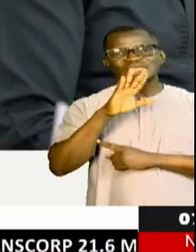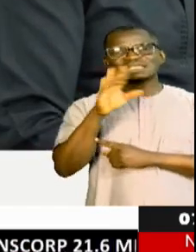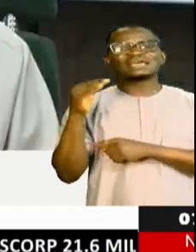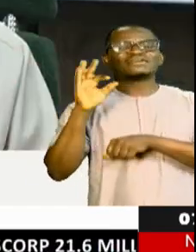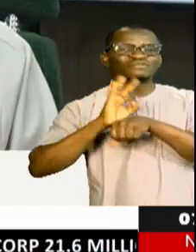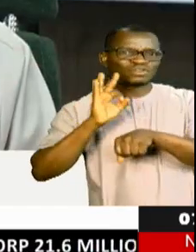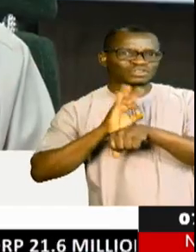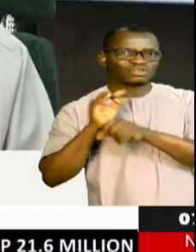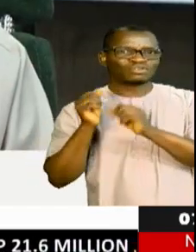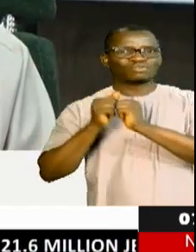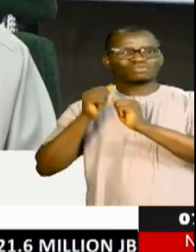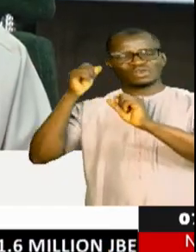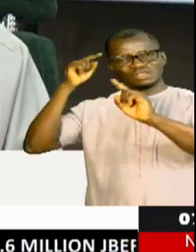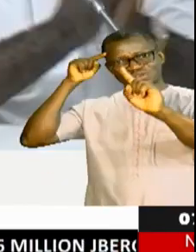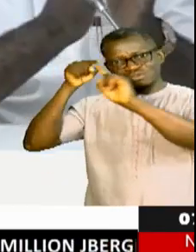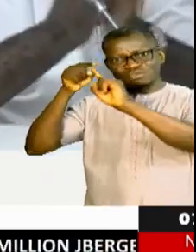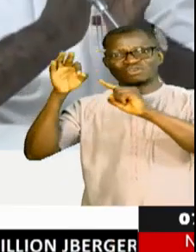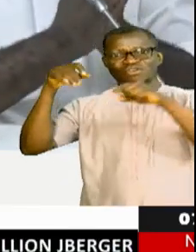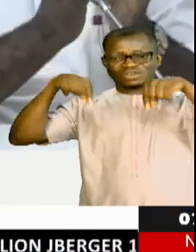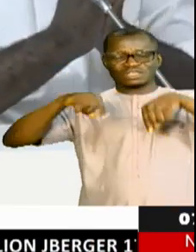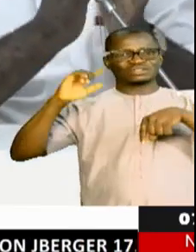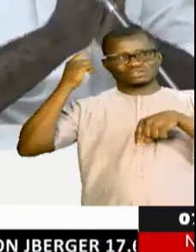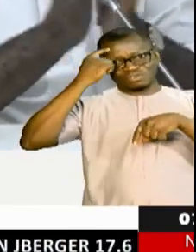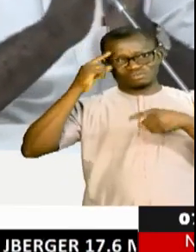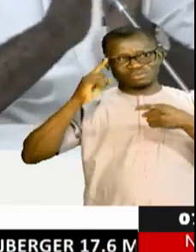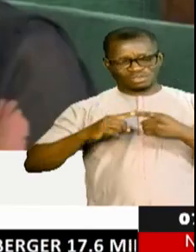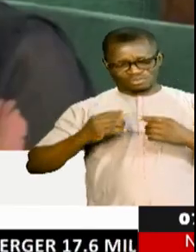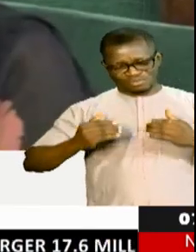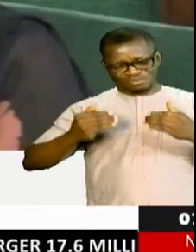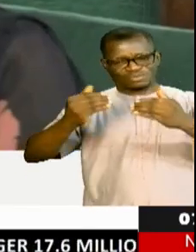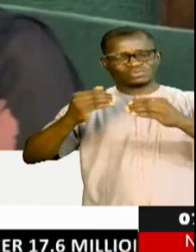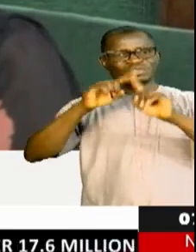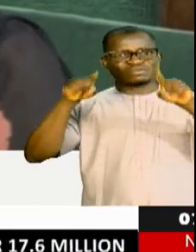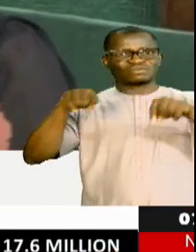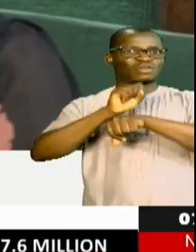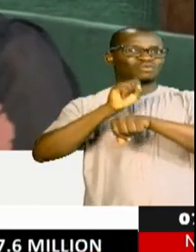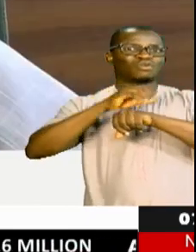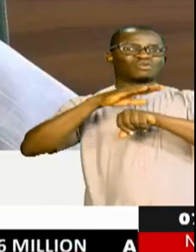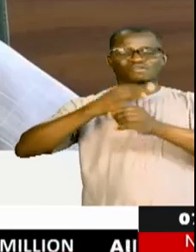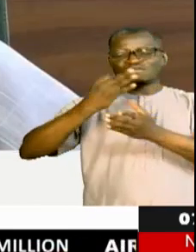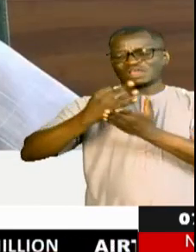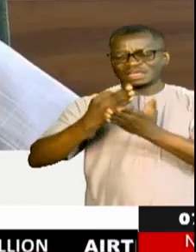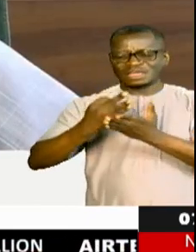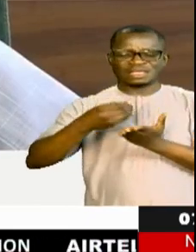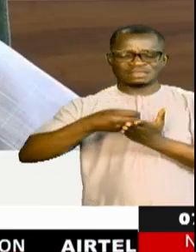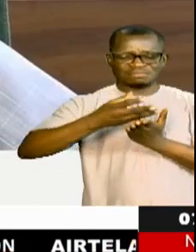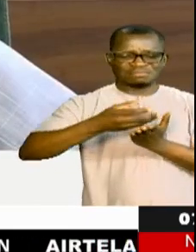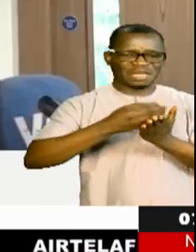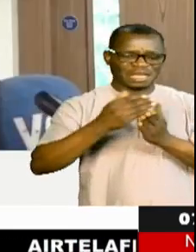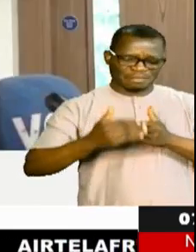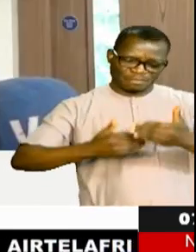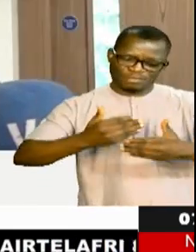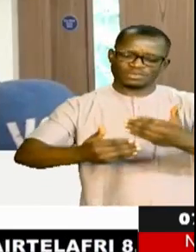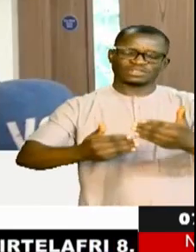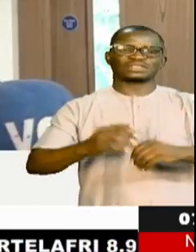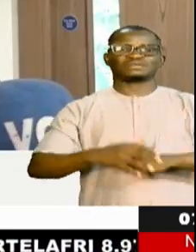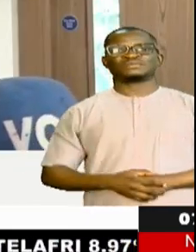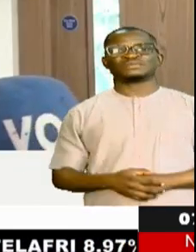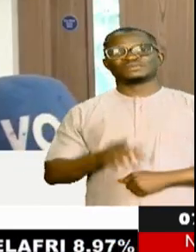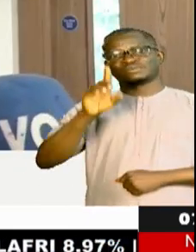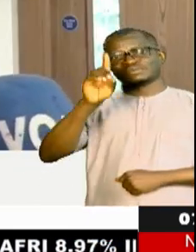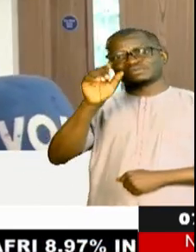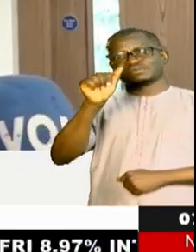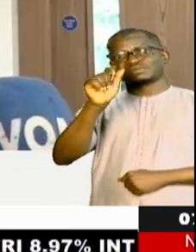goals of the administration to navigate the regulatory frameworks, finance and procurement processes. Data is very important.